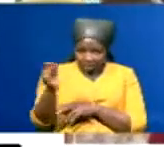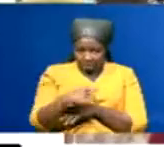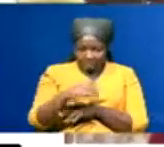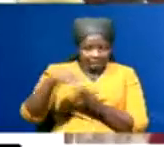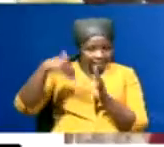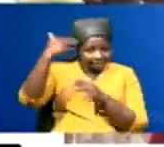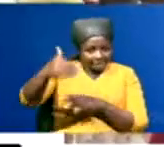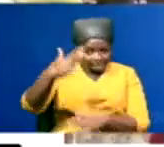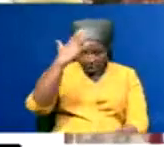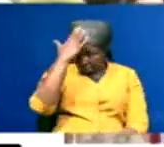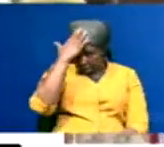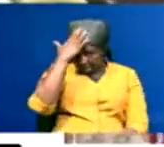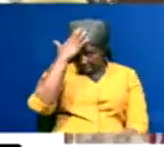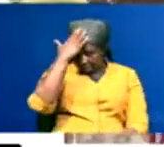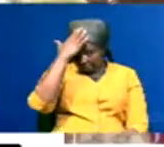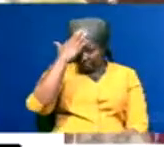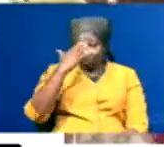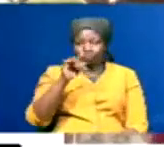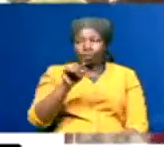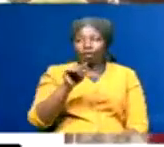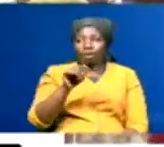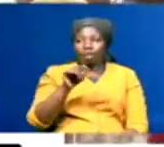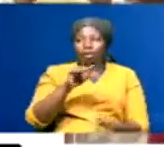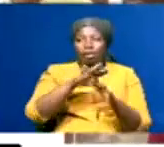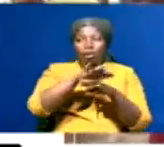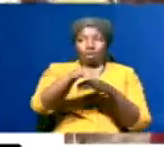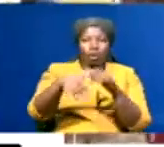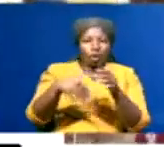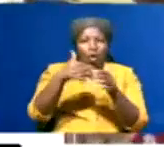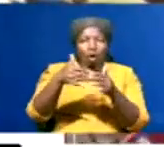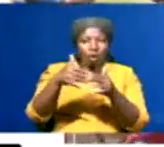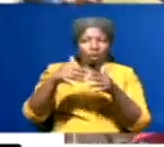ingine. Njia yote yanaelekea wapi?